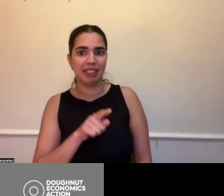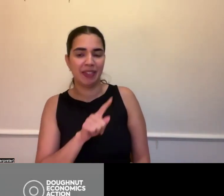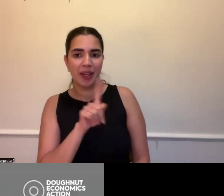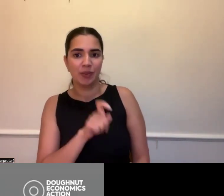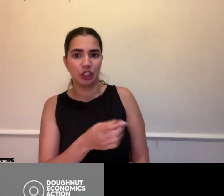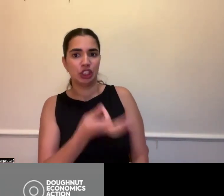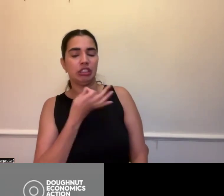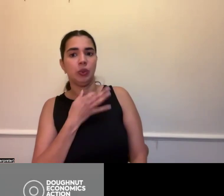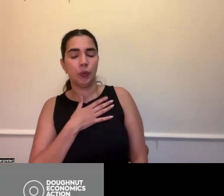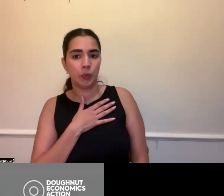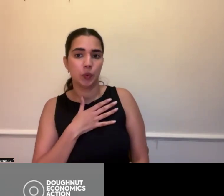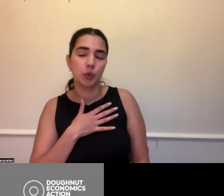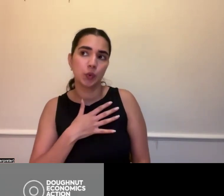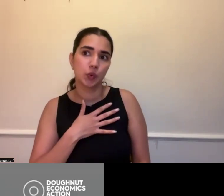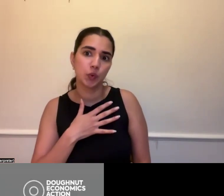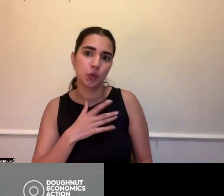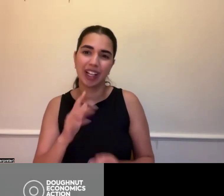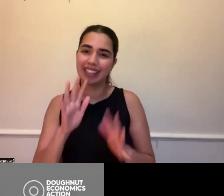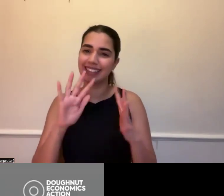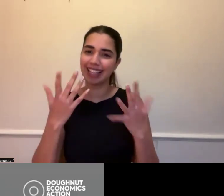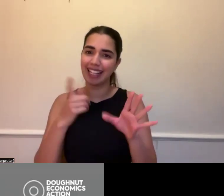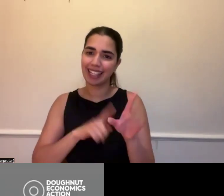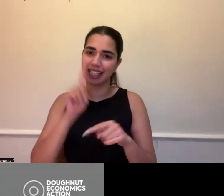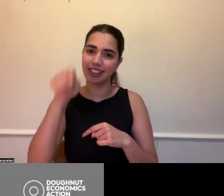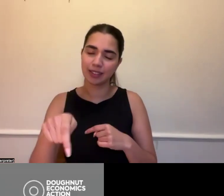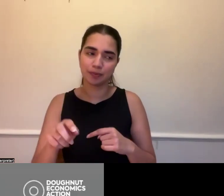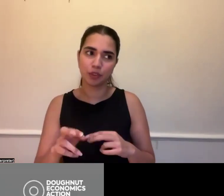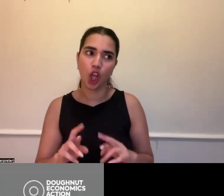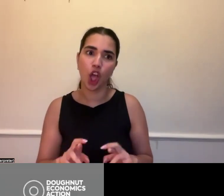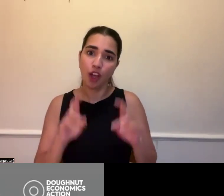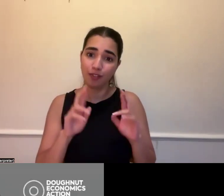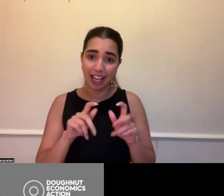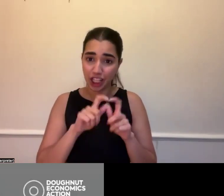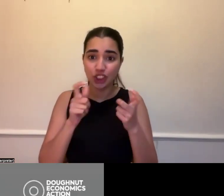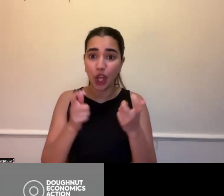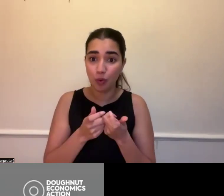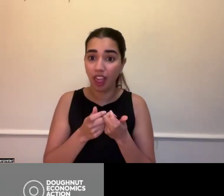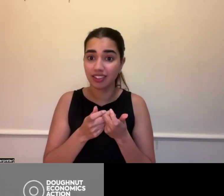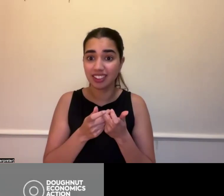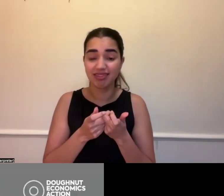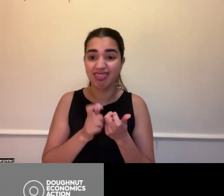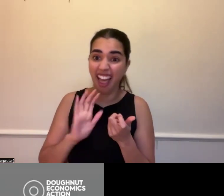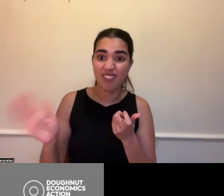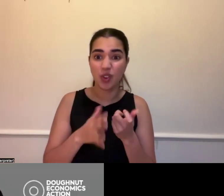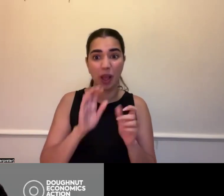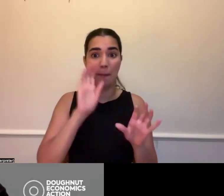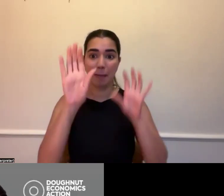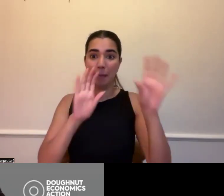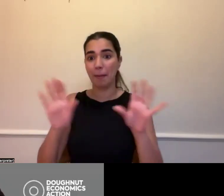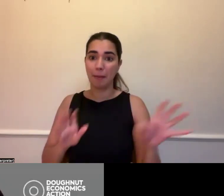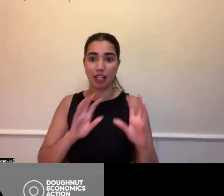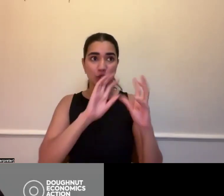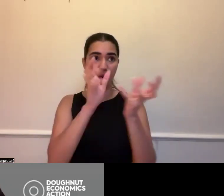But I would hope that, we could see donuts everywhere. That we